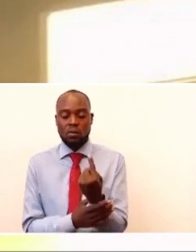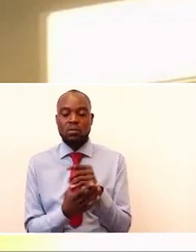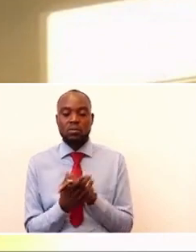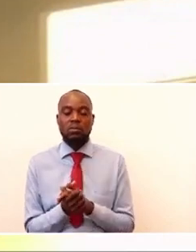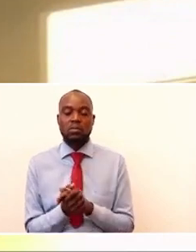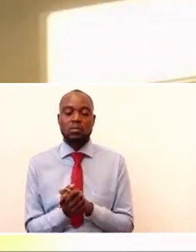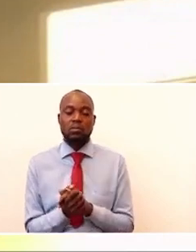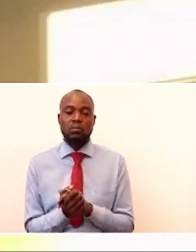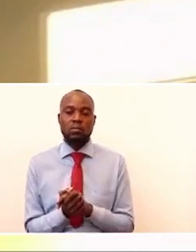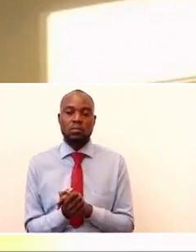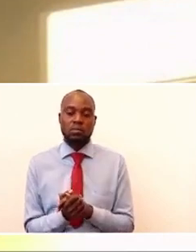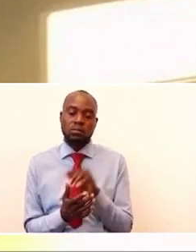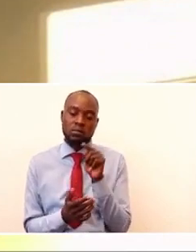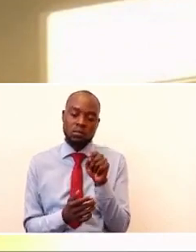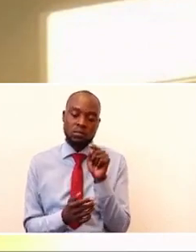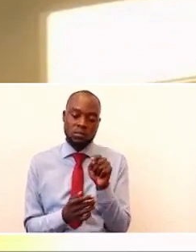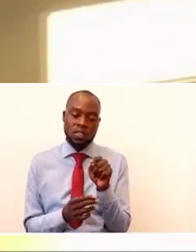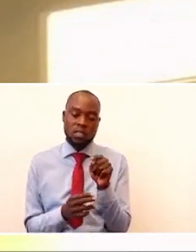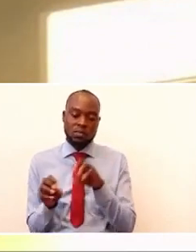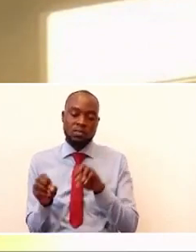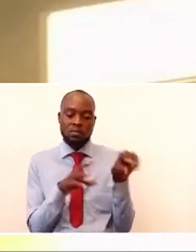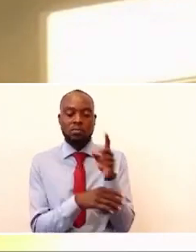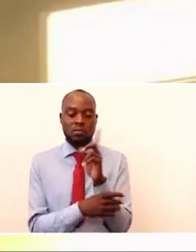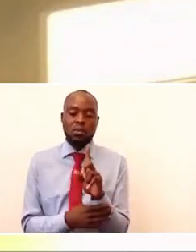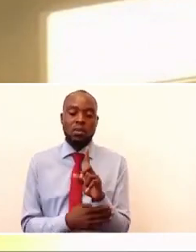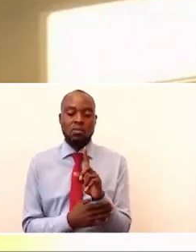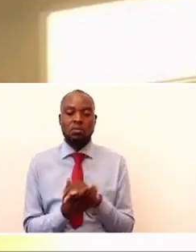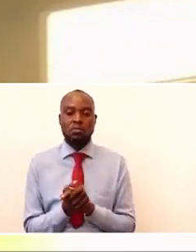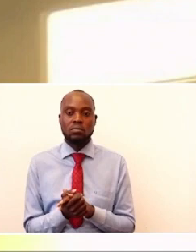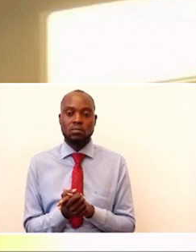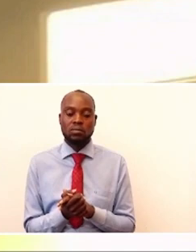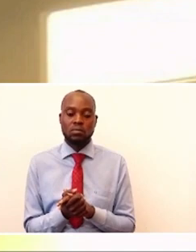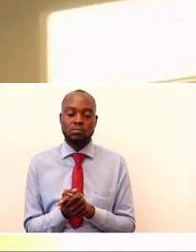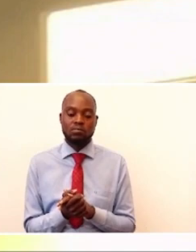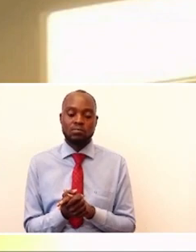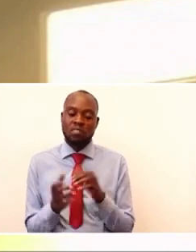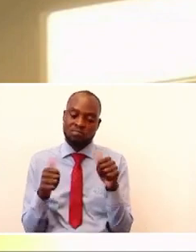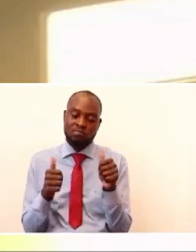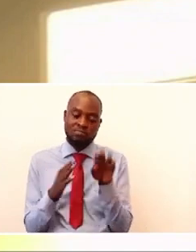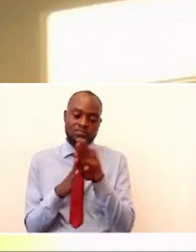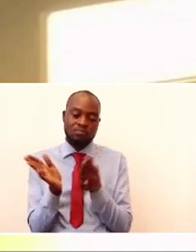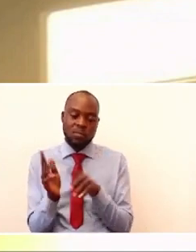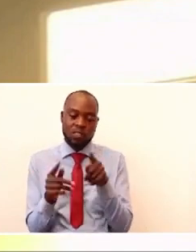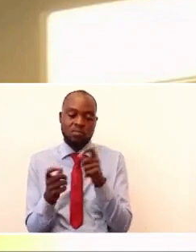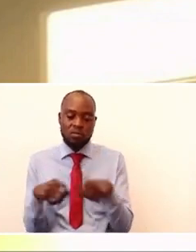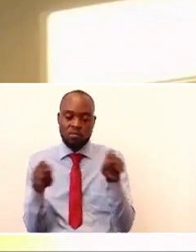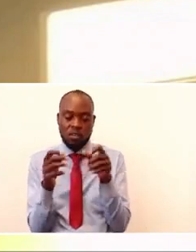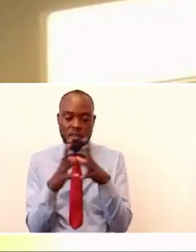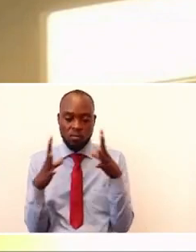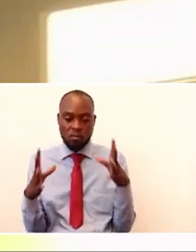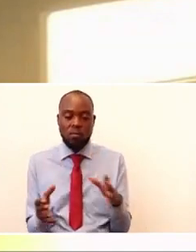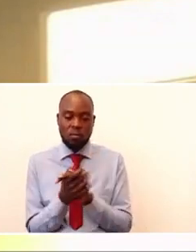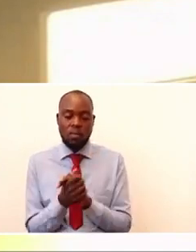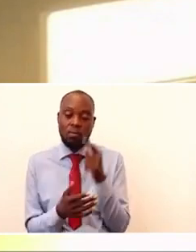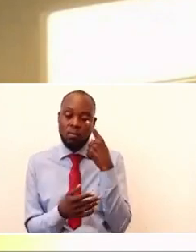on, these are not substitute for good policies, and that's very important. So at the end, if the government creates a